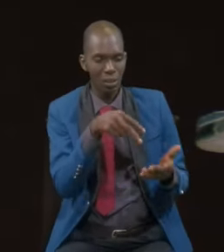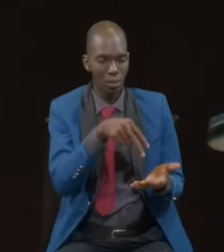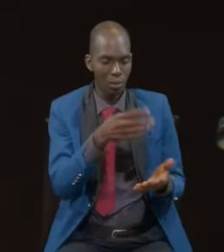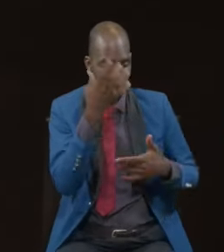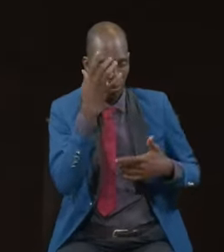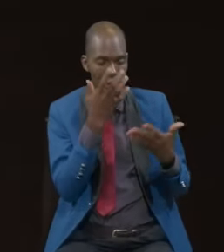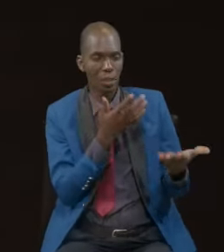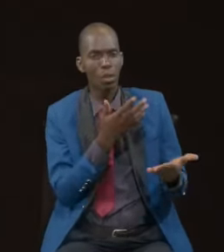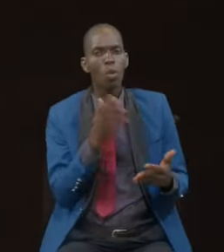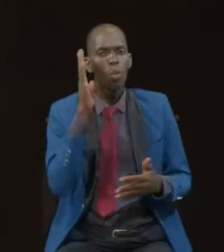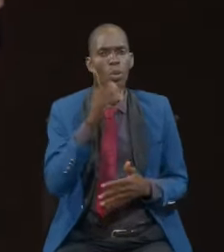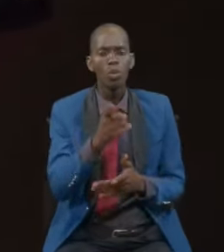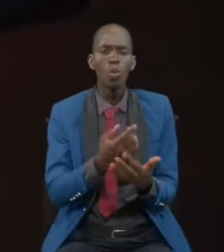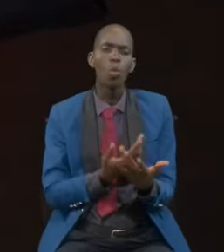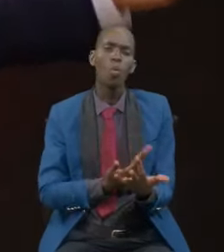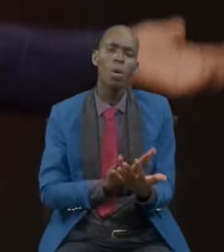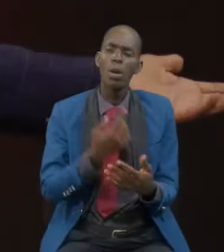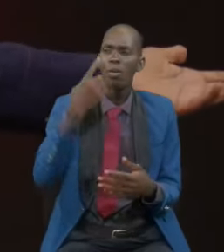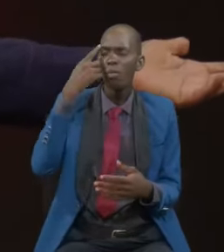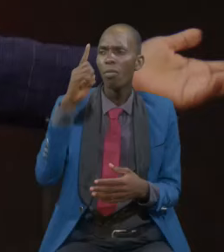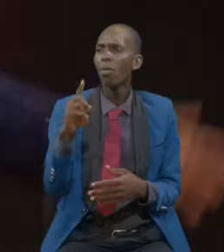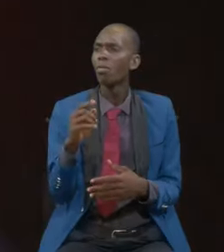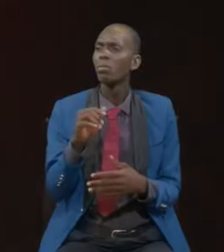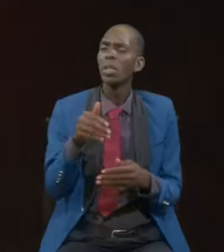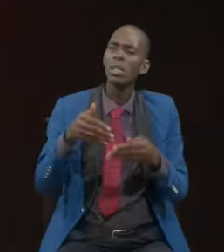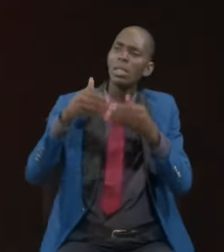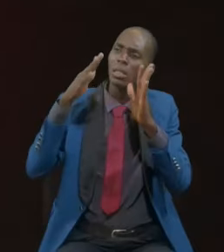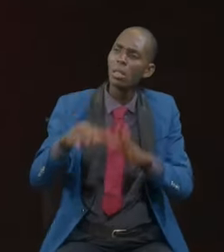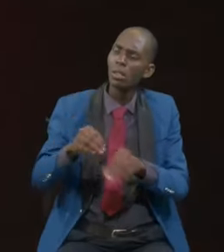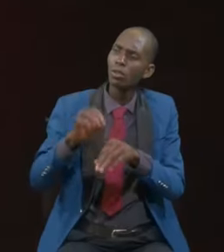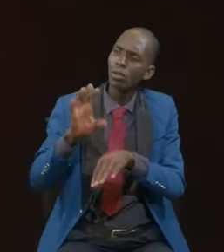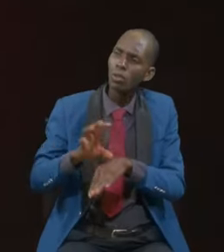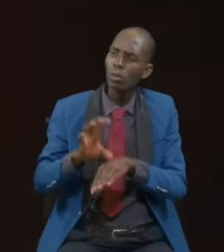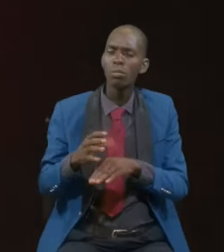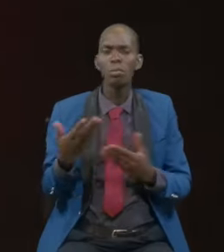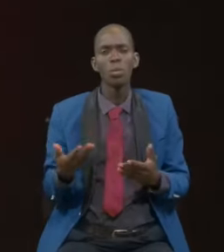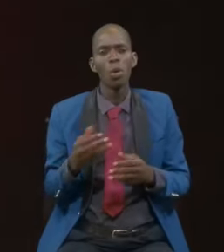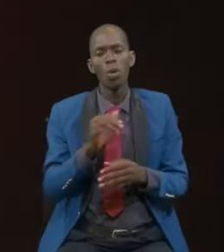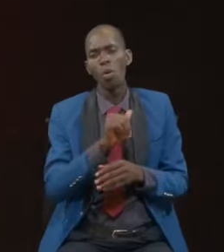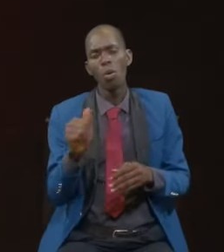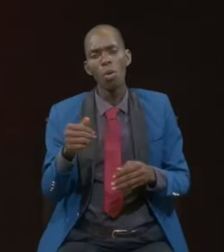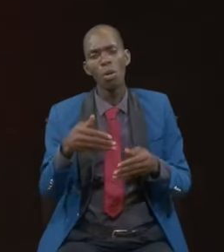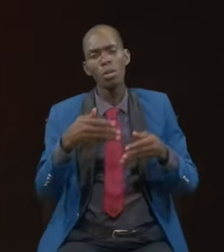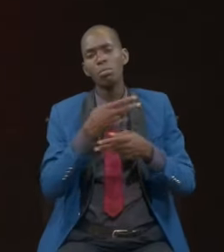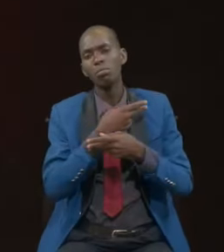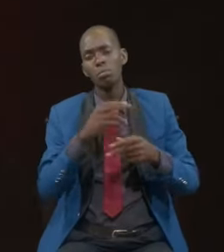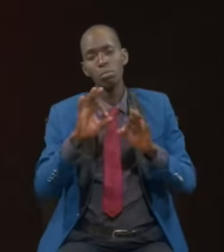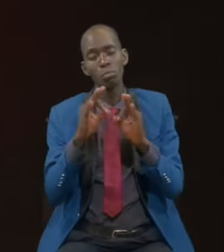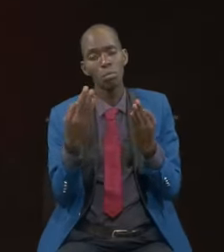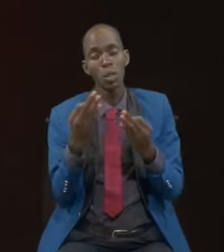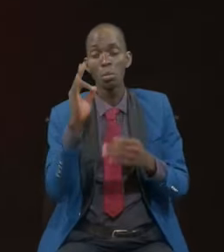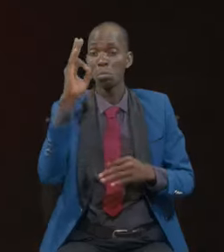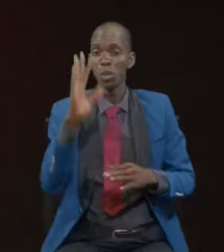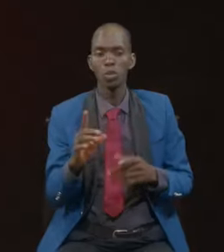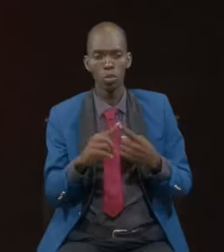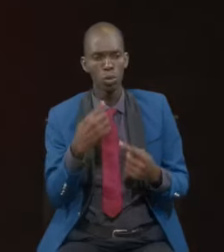for the instruction of a zonal leader, of a coordinator, go and visit so and so? No, you